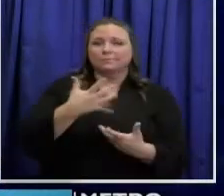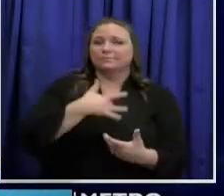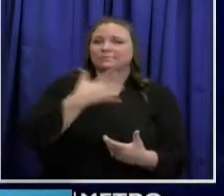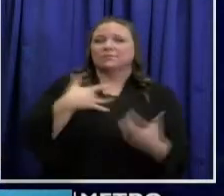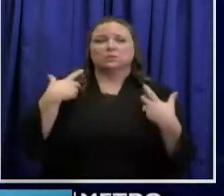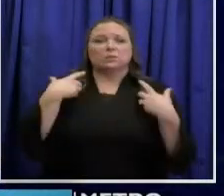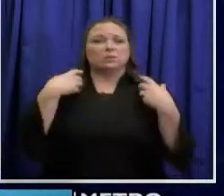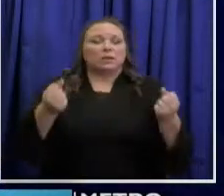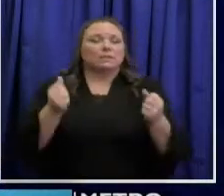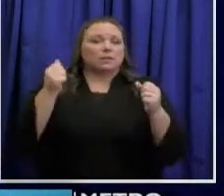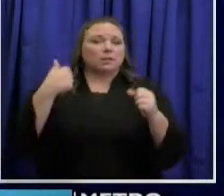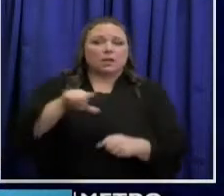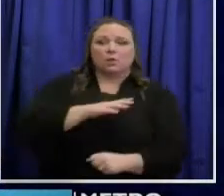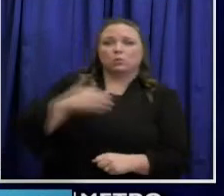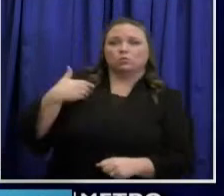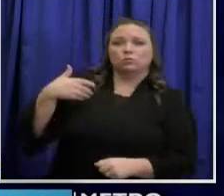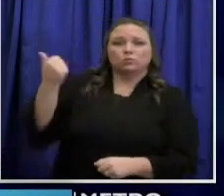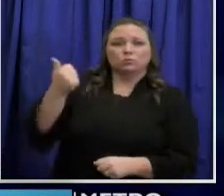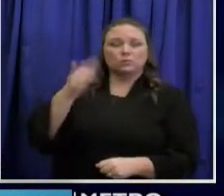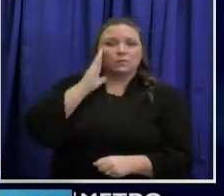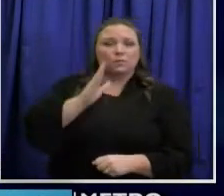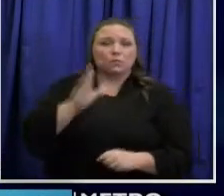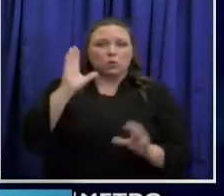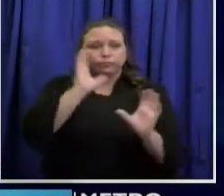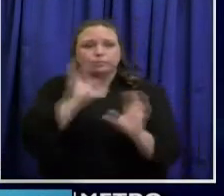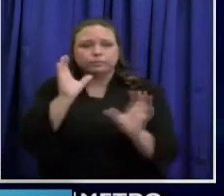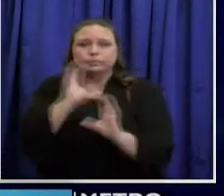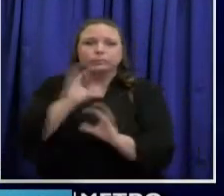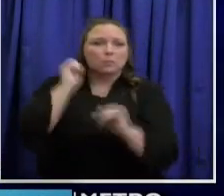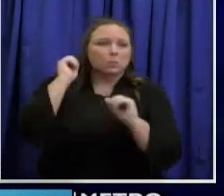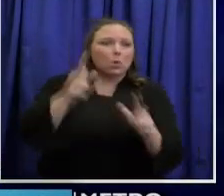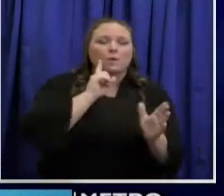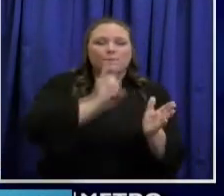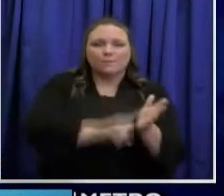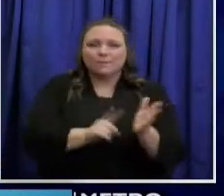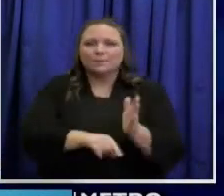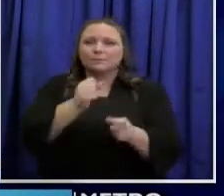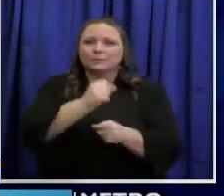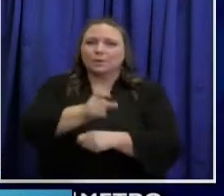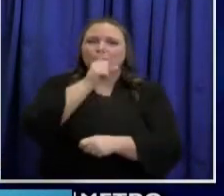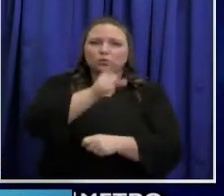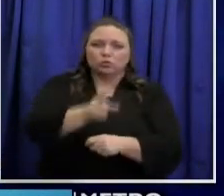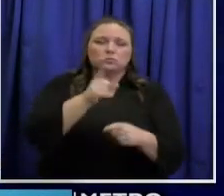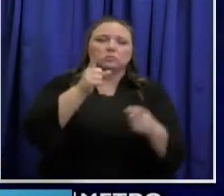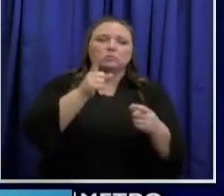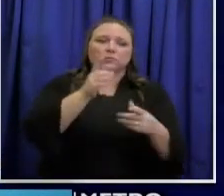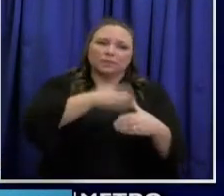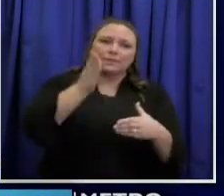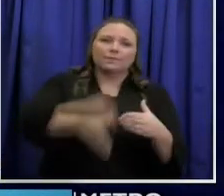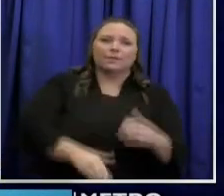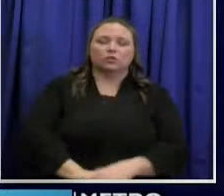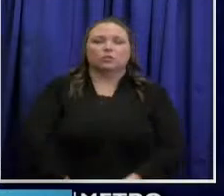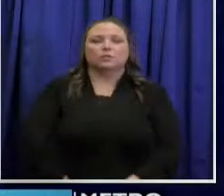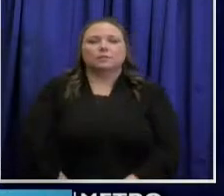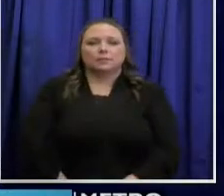that our chief will pursue every investigation to wherever it leads. Thank you.